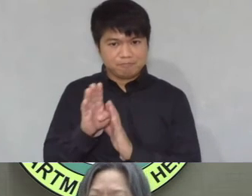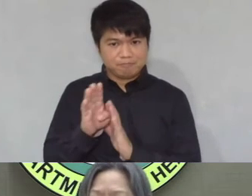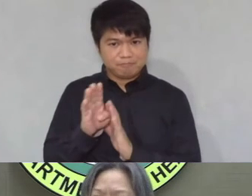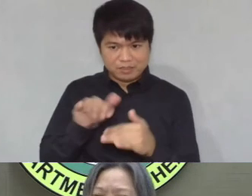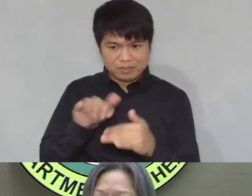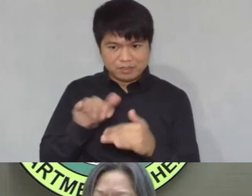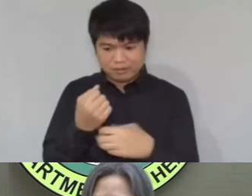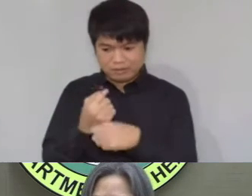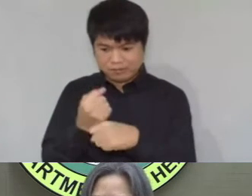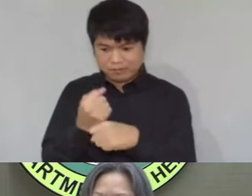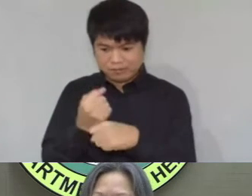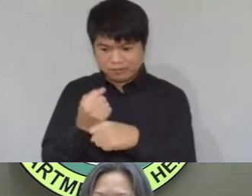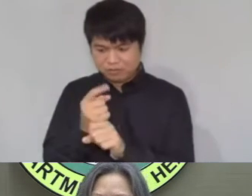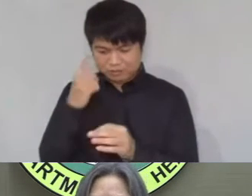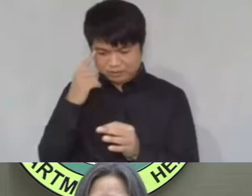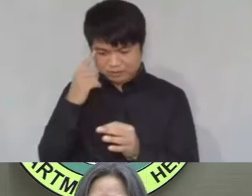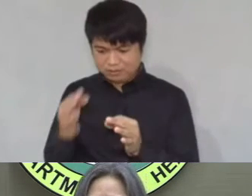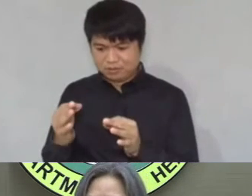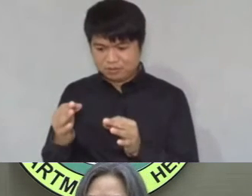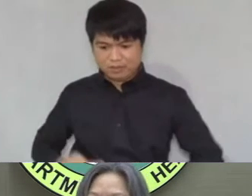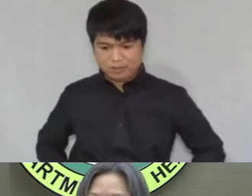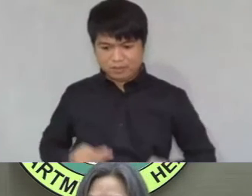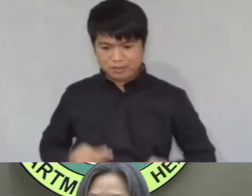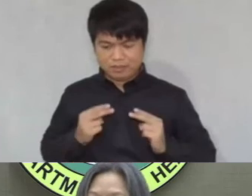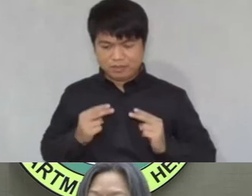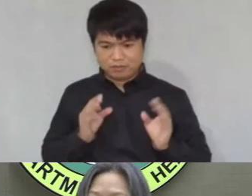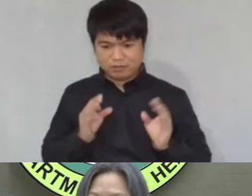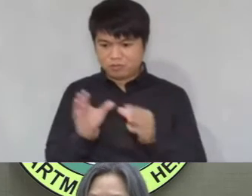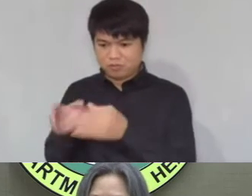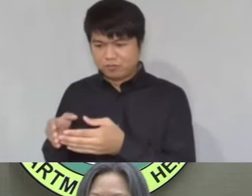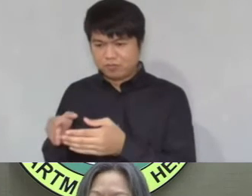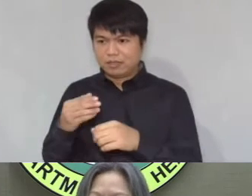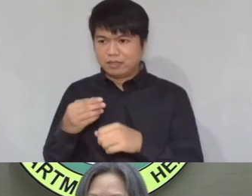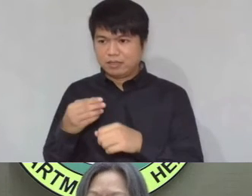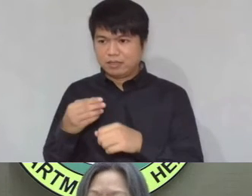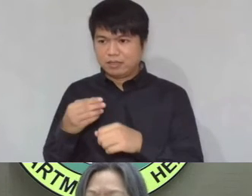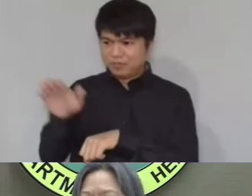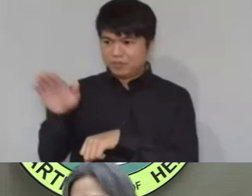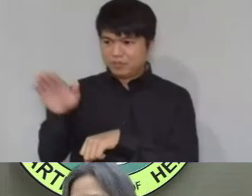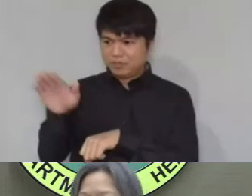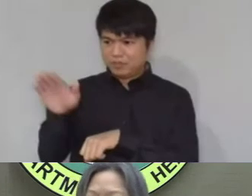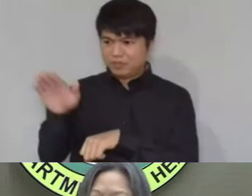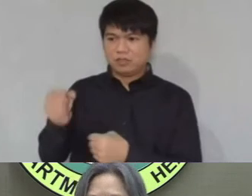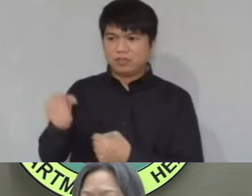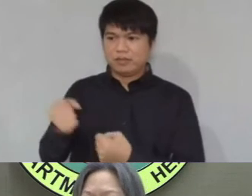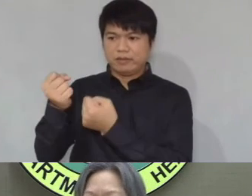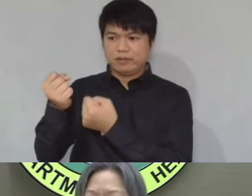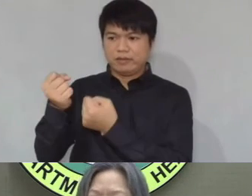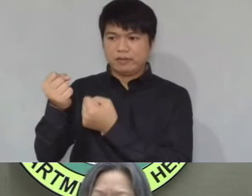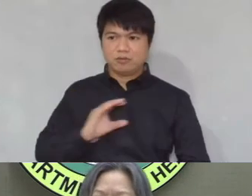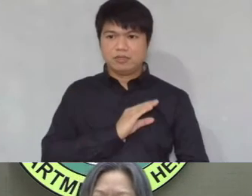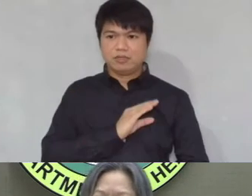for everybody to craft na the position of the health sector for submission to